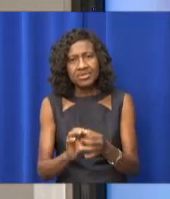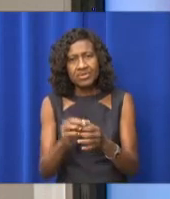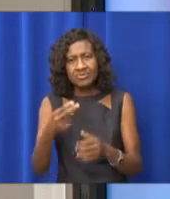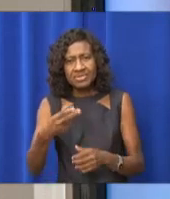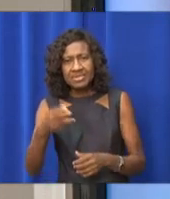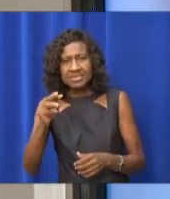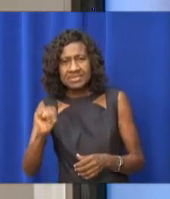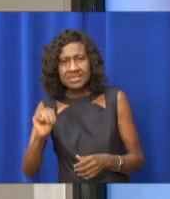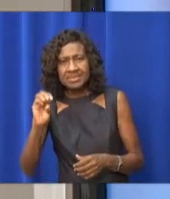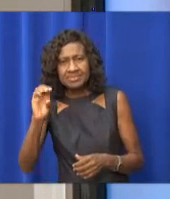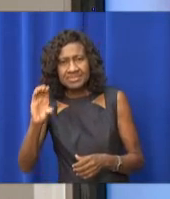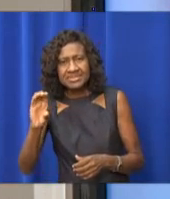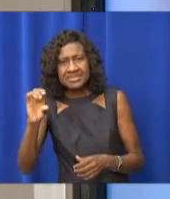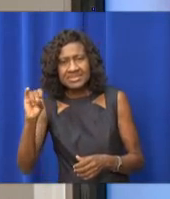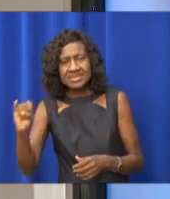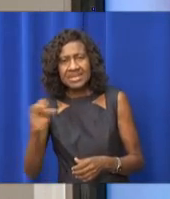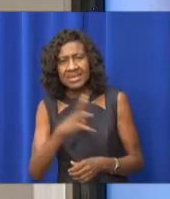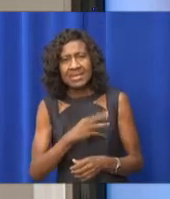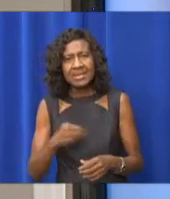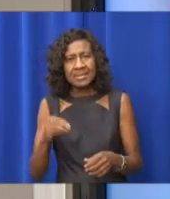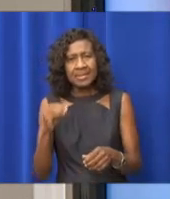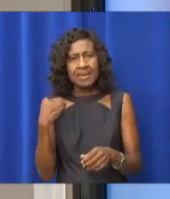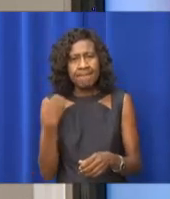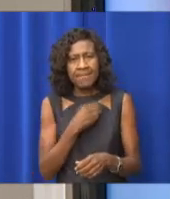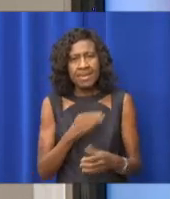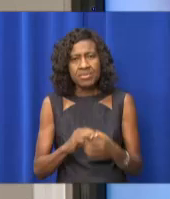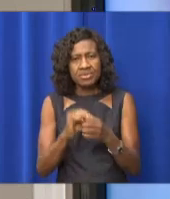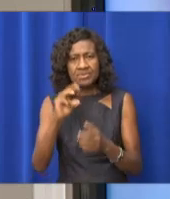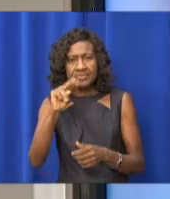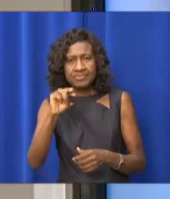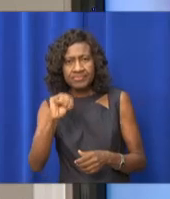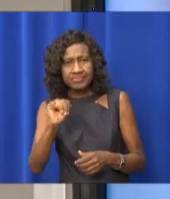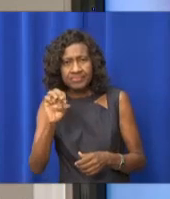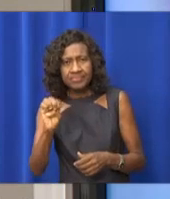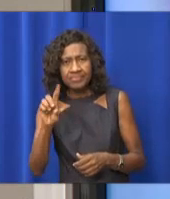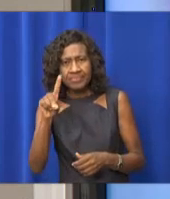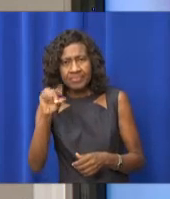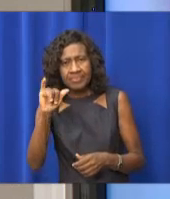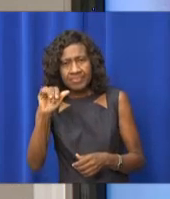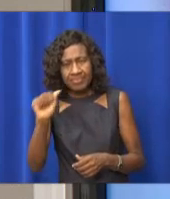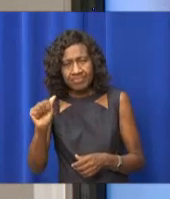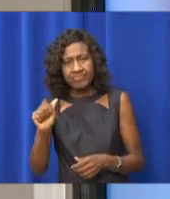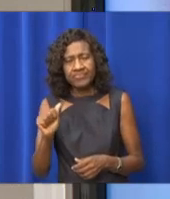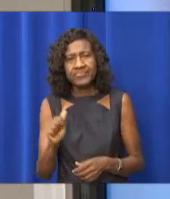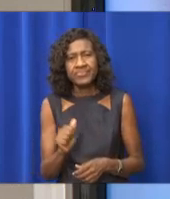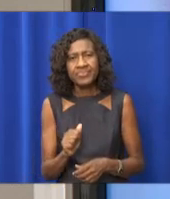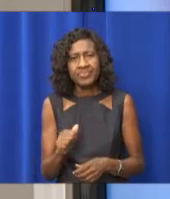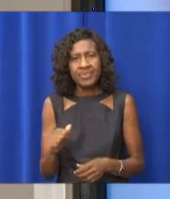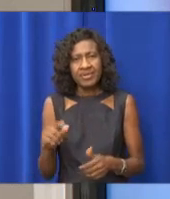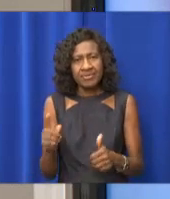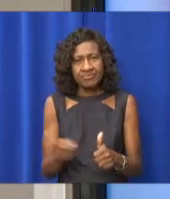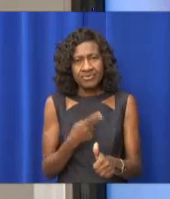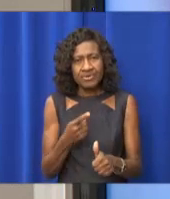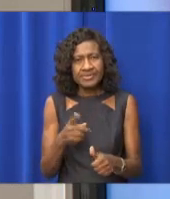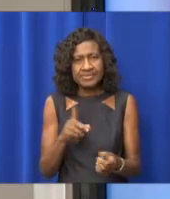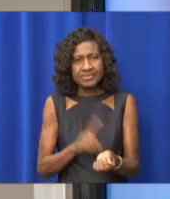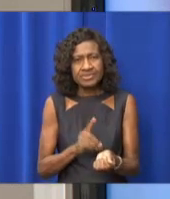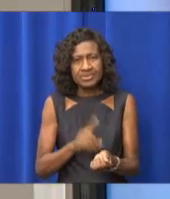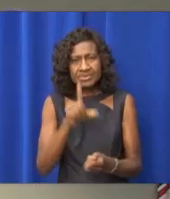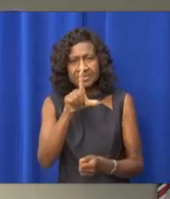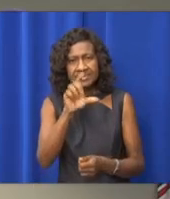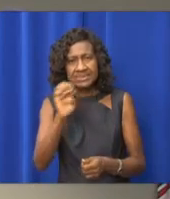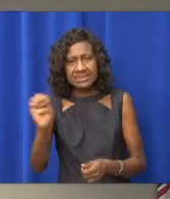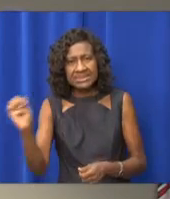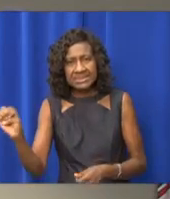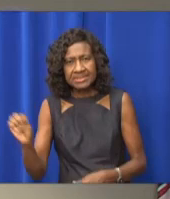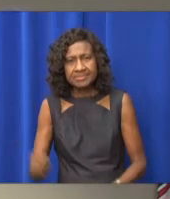Joining us via Zoom are members of the media and the Medical Officer of Health, Dr. Samuel Williams Rodriguez. We go first to Dr. Lee.